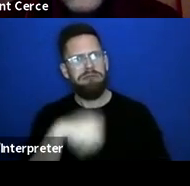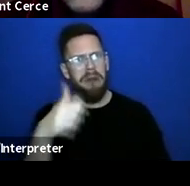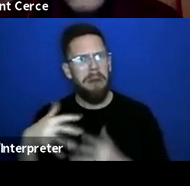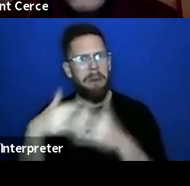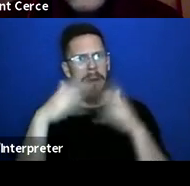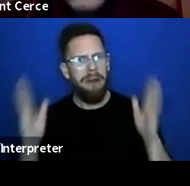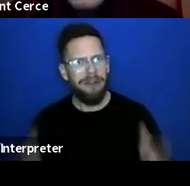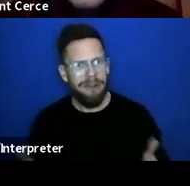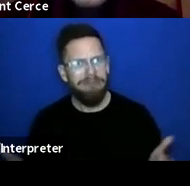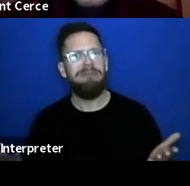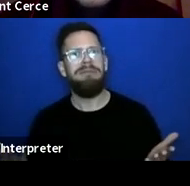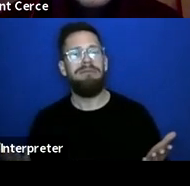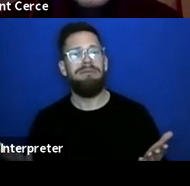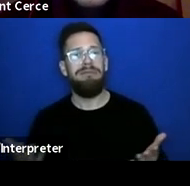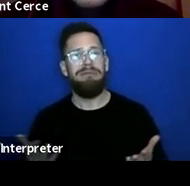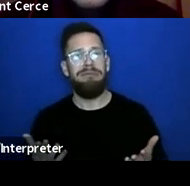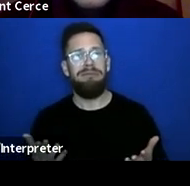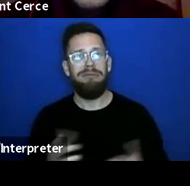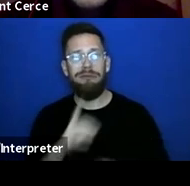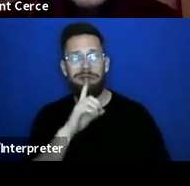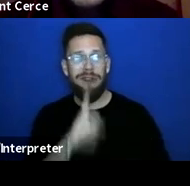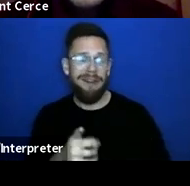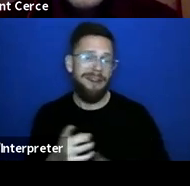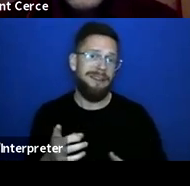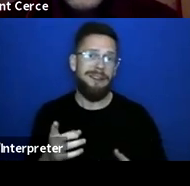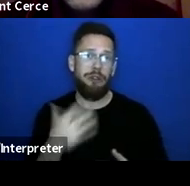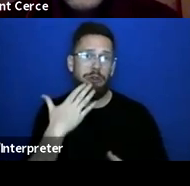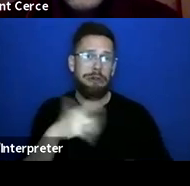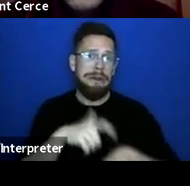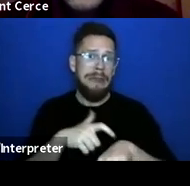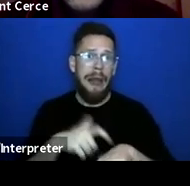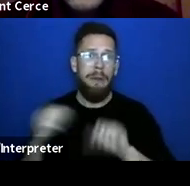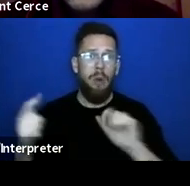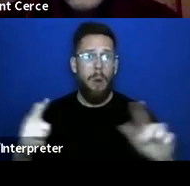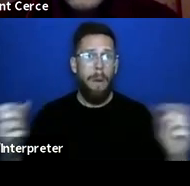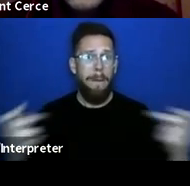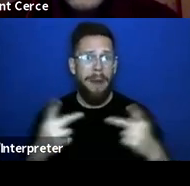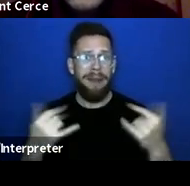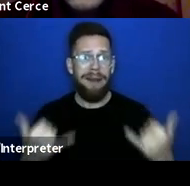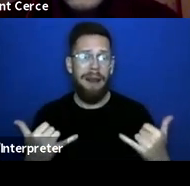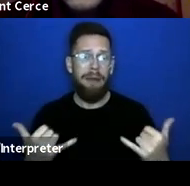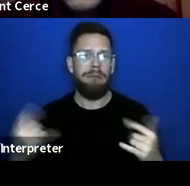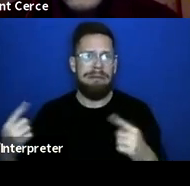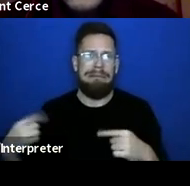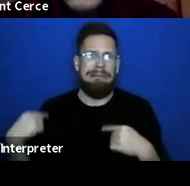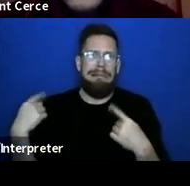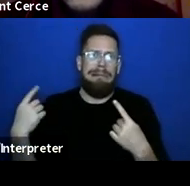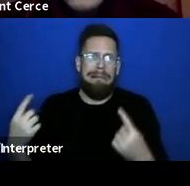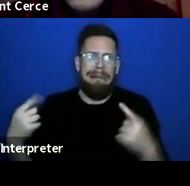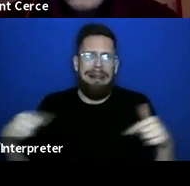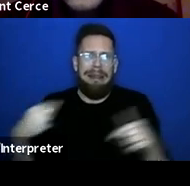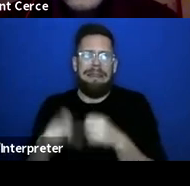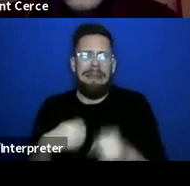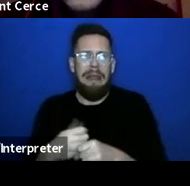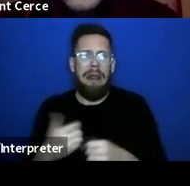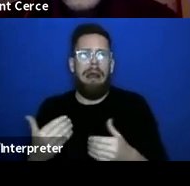very convenient to actually, in the sense that we're all back here now, because we've tried to do things throughout the course of this year, but it's been in fits and starts because we didn't